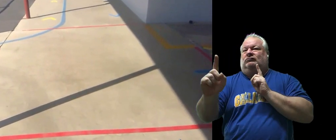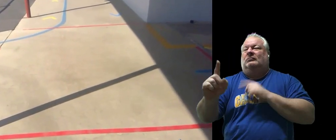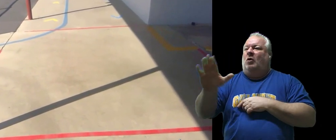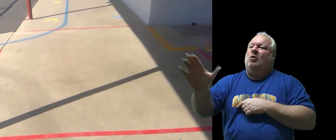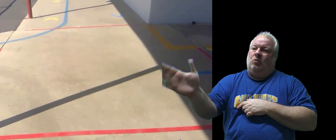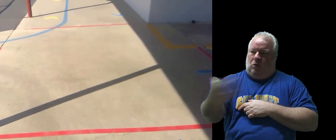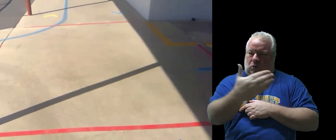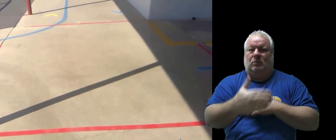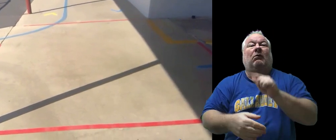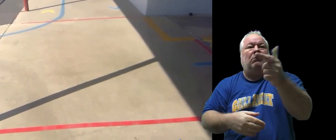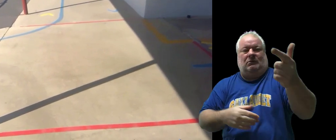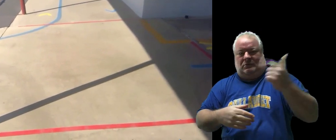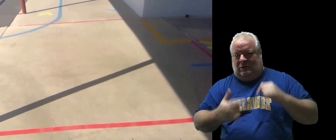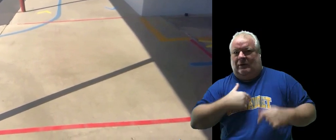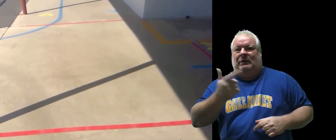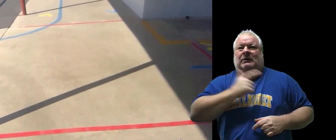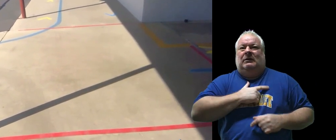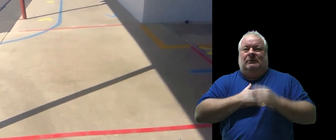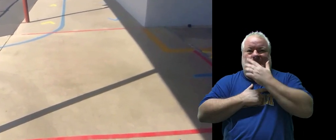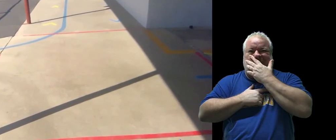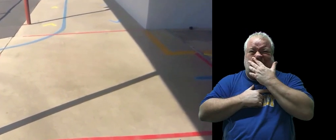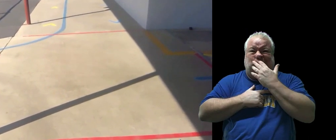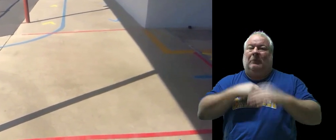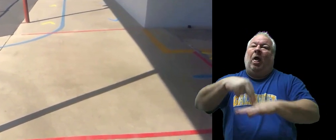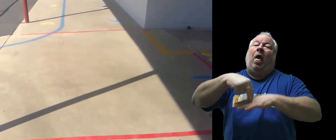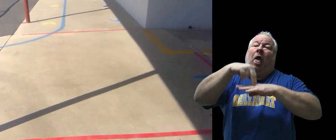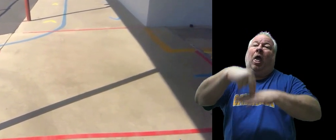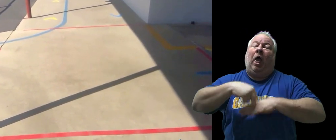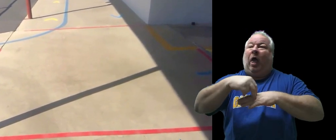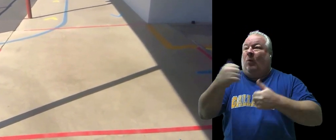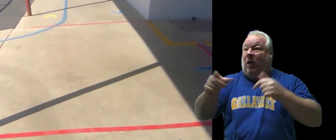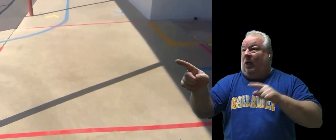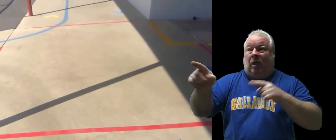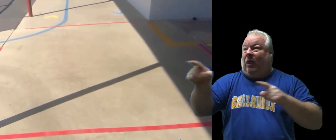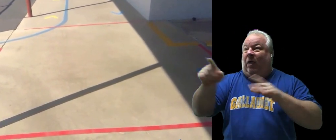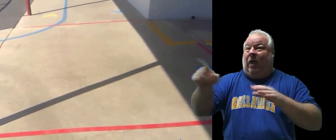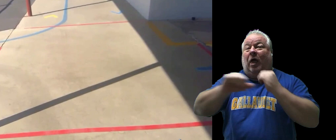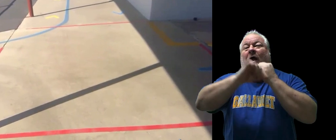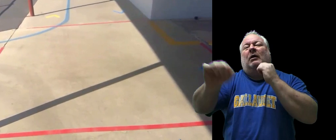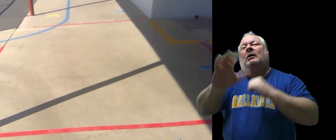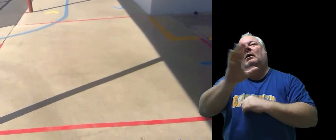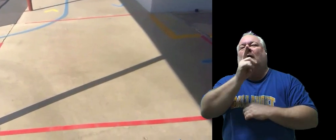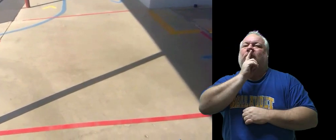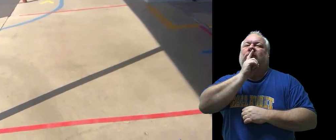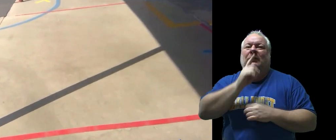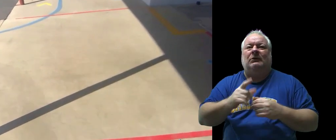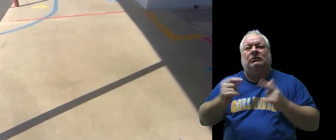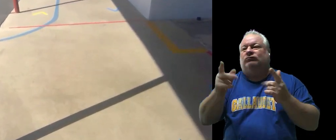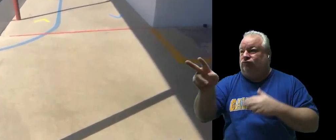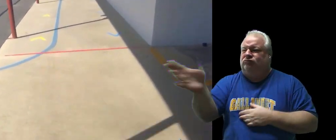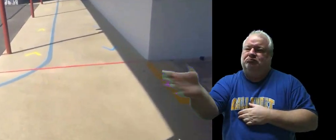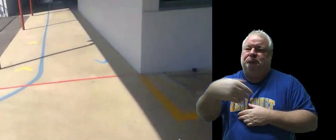allow one person to go first. Try not to spend too much time deciding. Then you cross